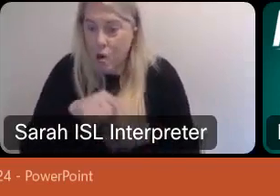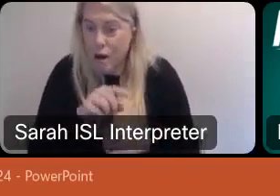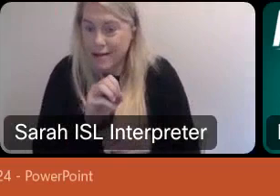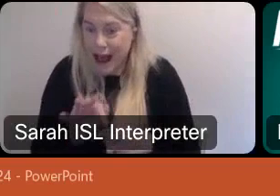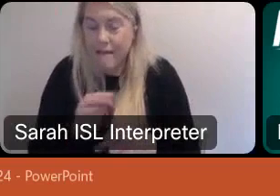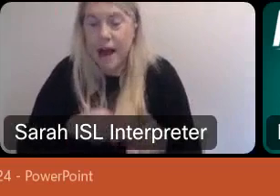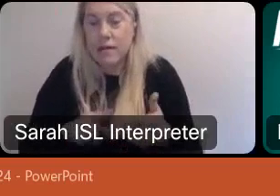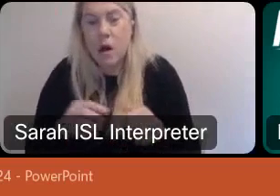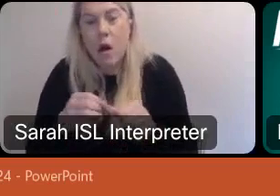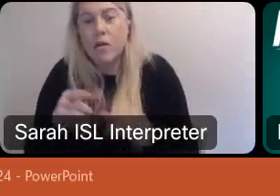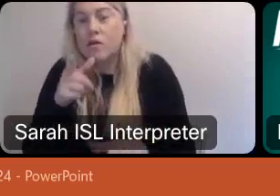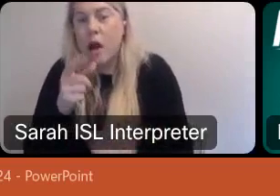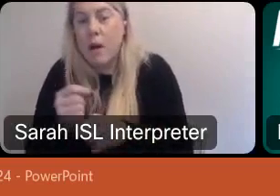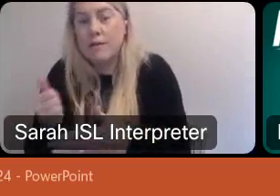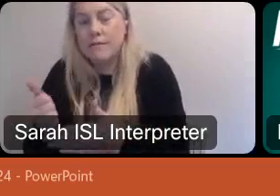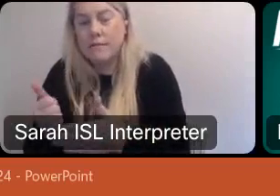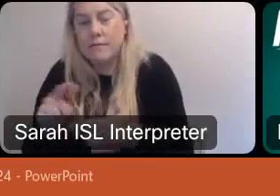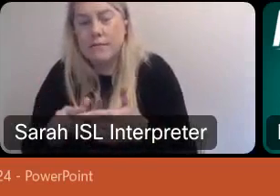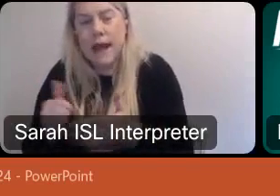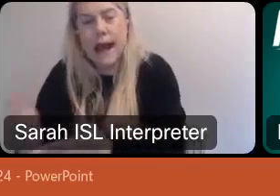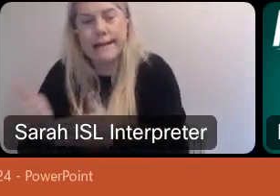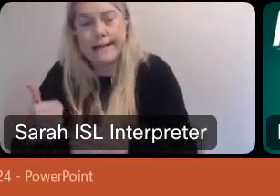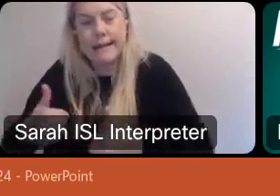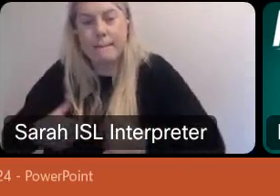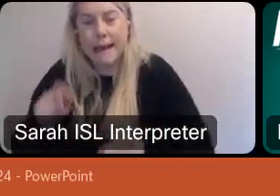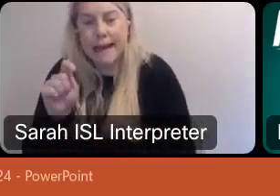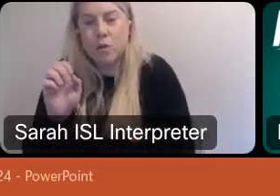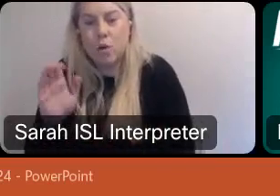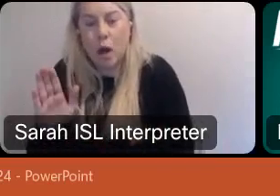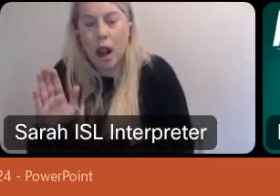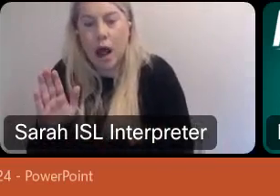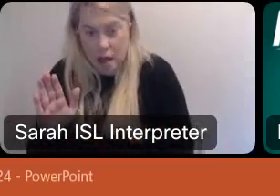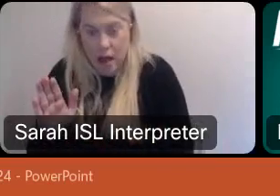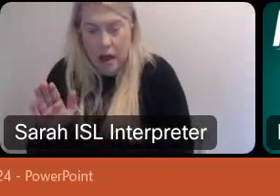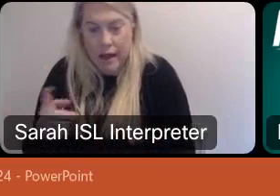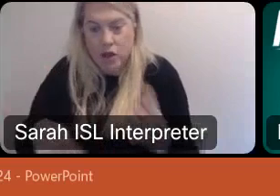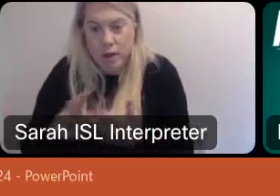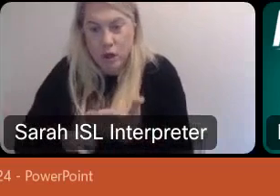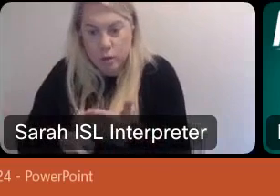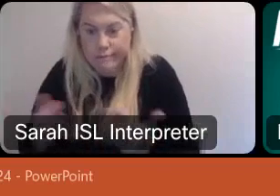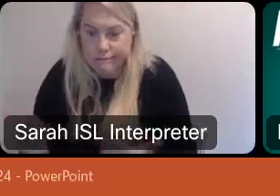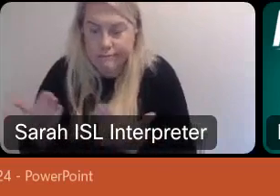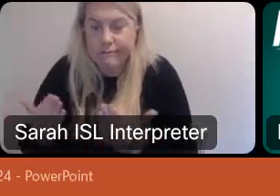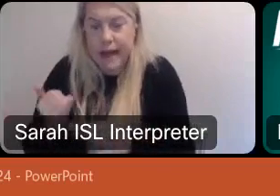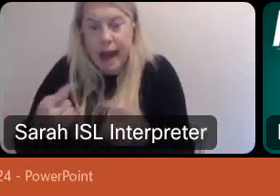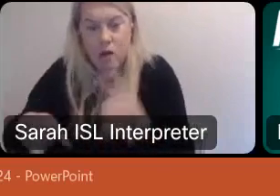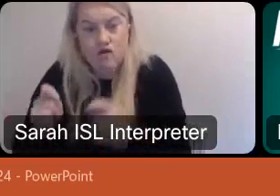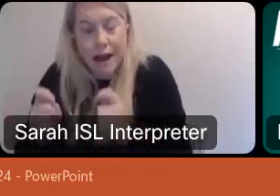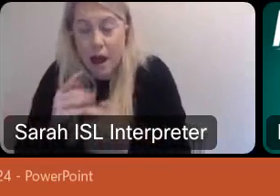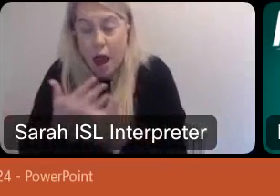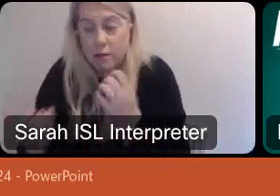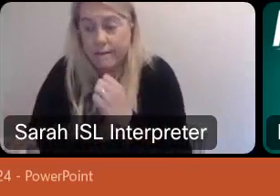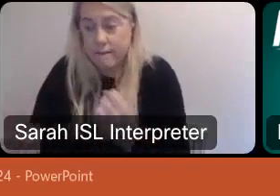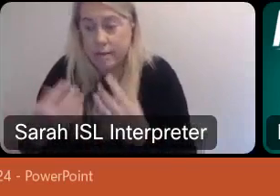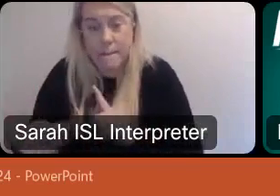more about the Assist Me tool that we advocate in our training. We get a lot of positive feedback